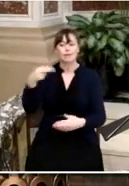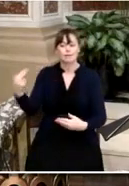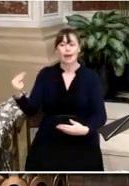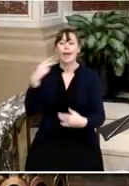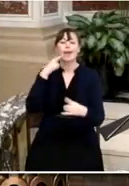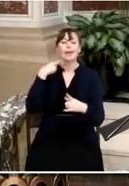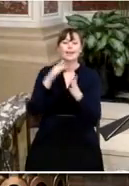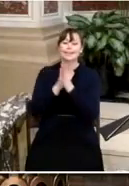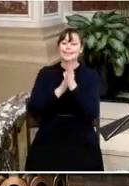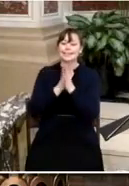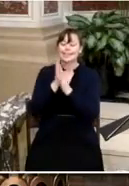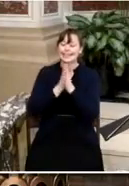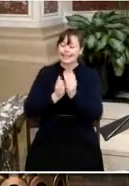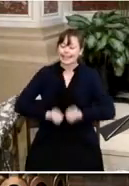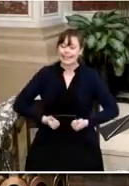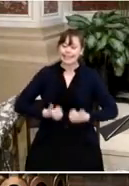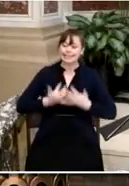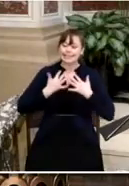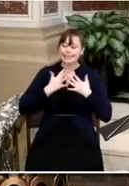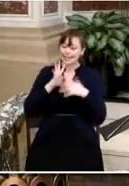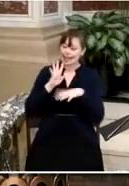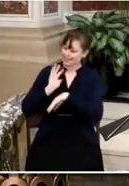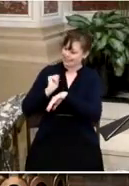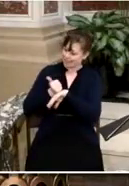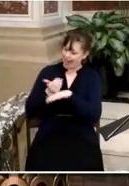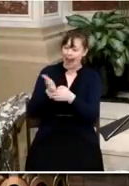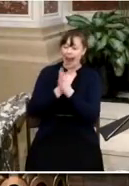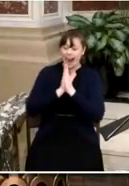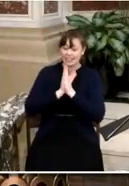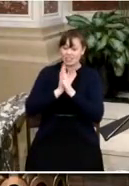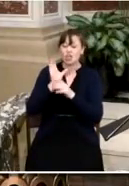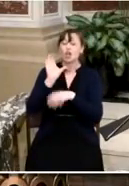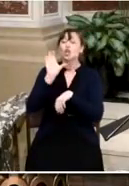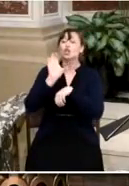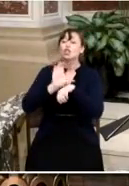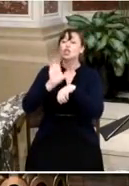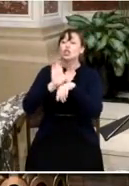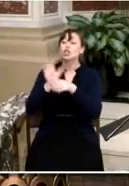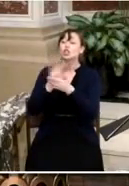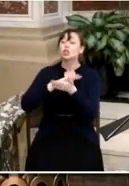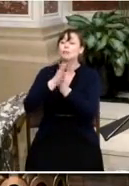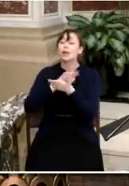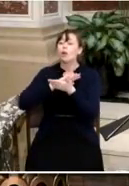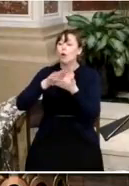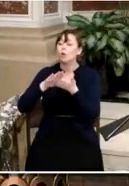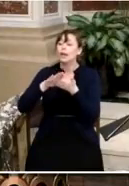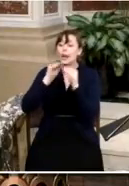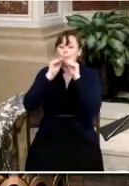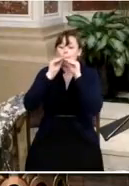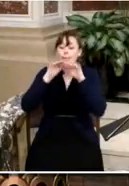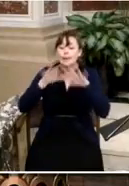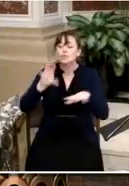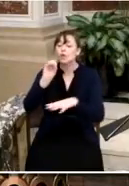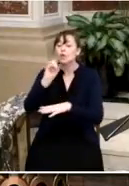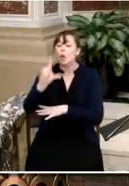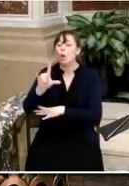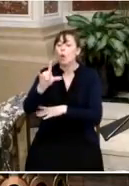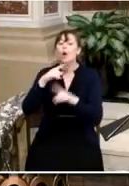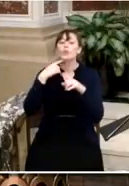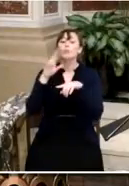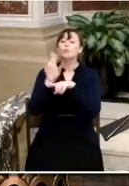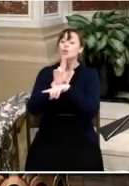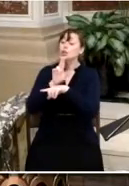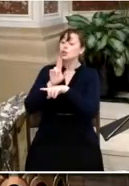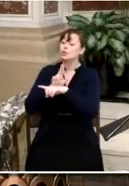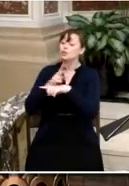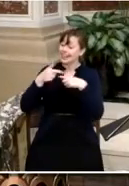inspiration that bids the church to consecrate and to bless the oils that will be used during this